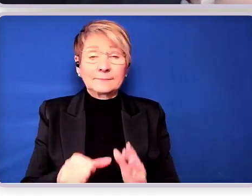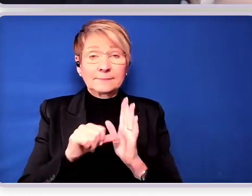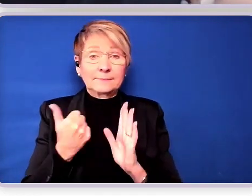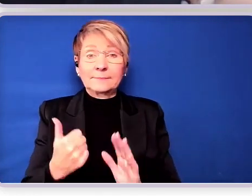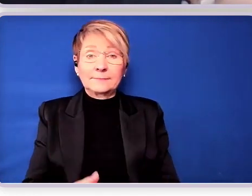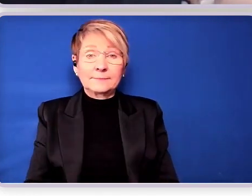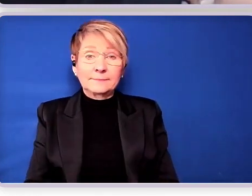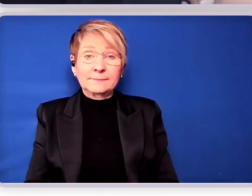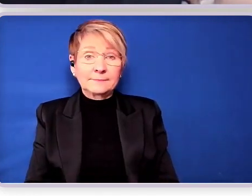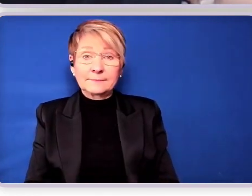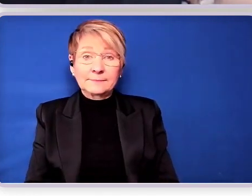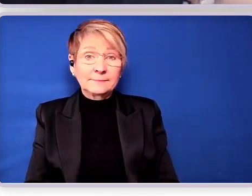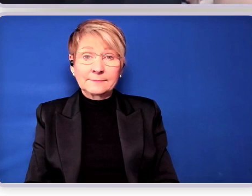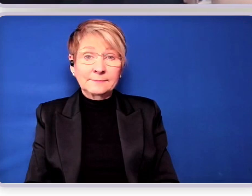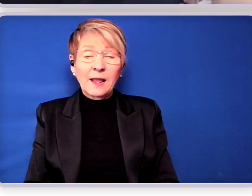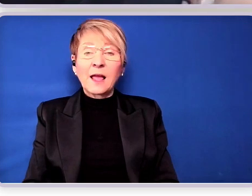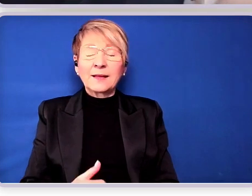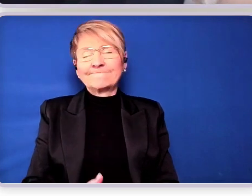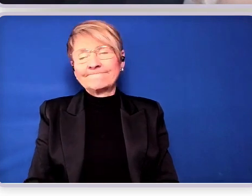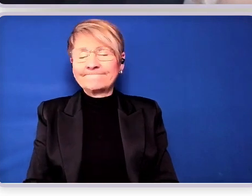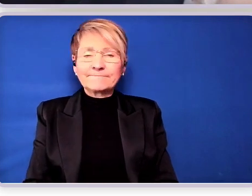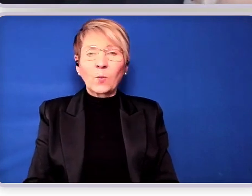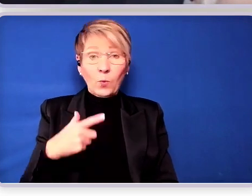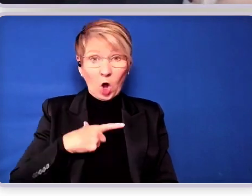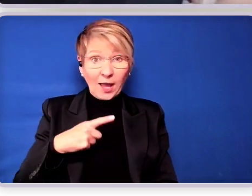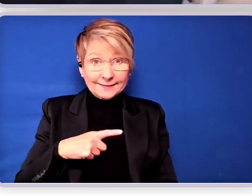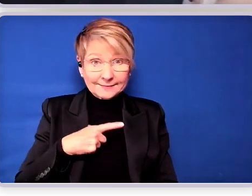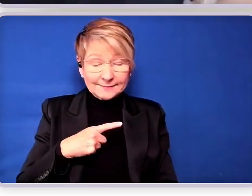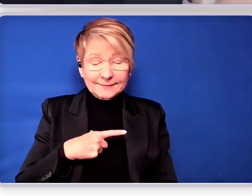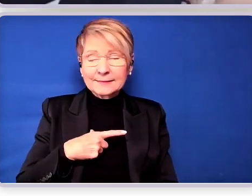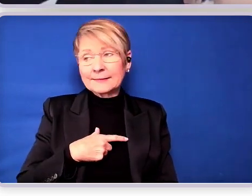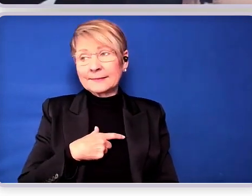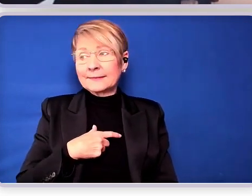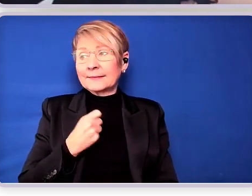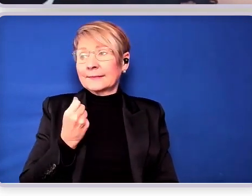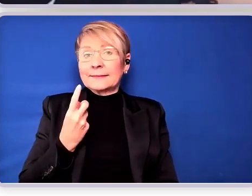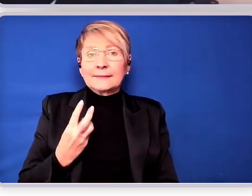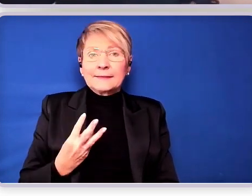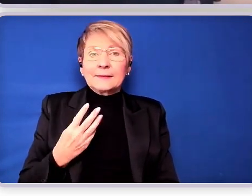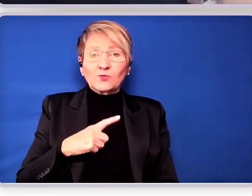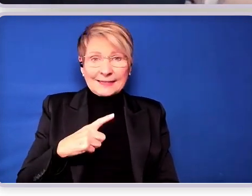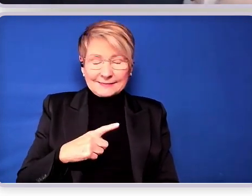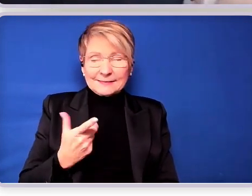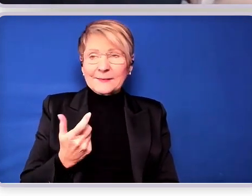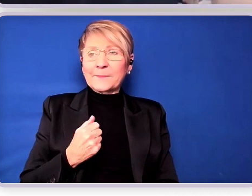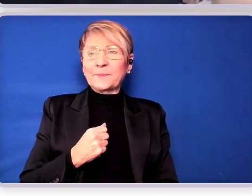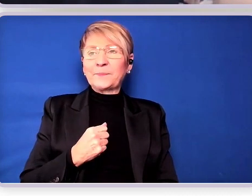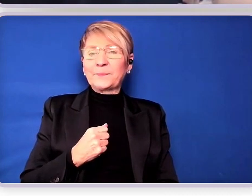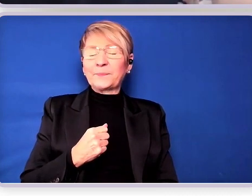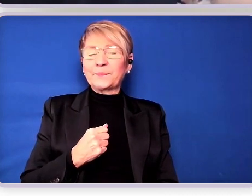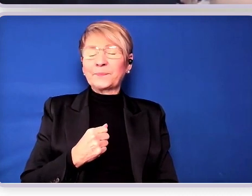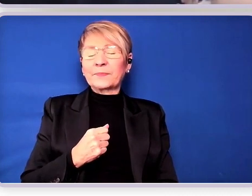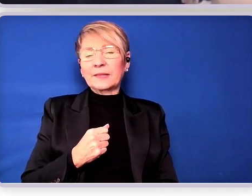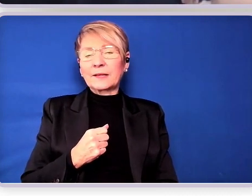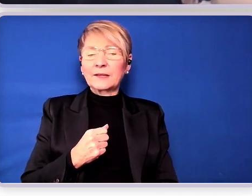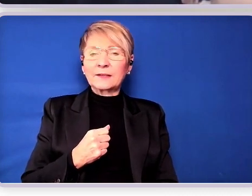is, well, there's a couple of reasons, but the main one, apart from the